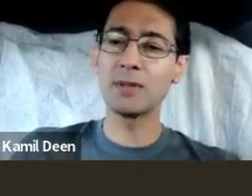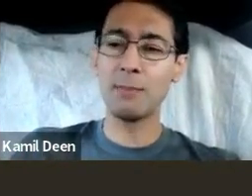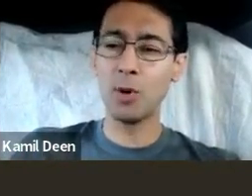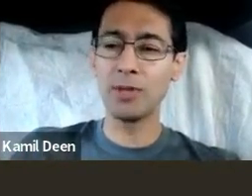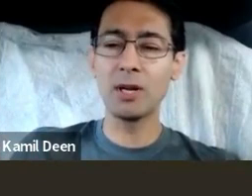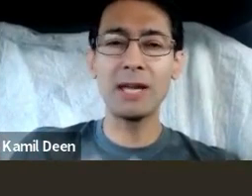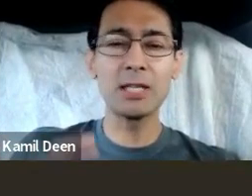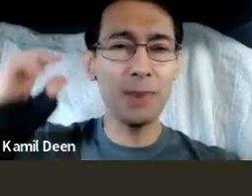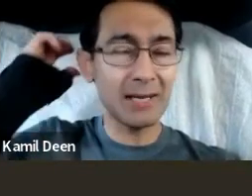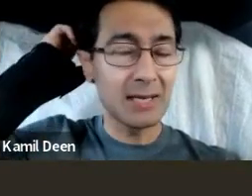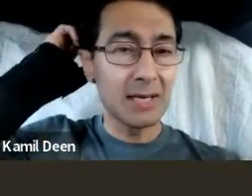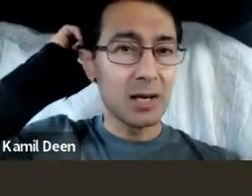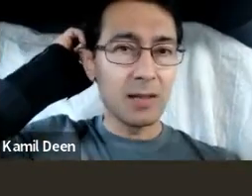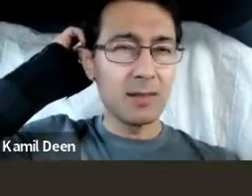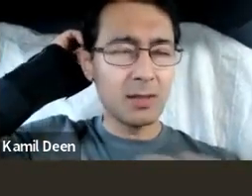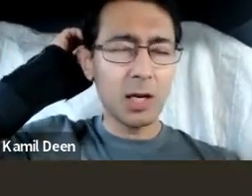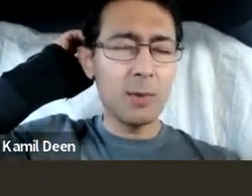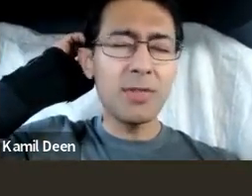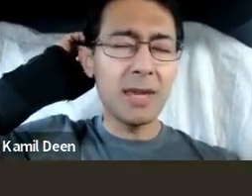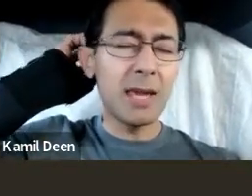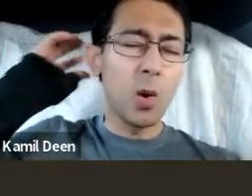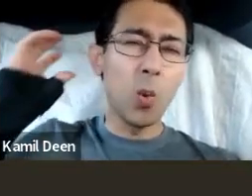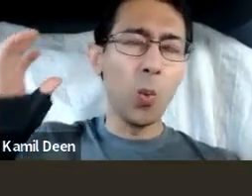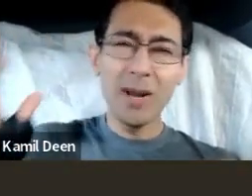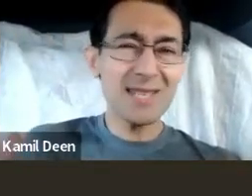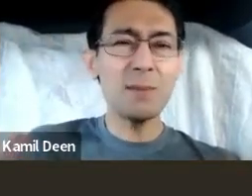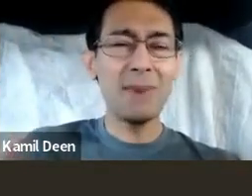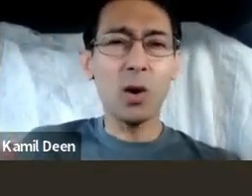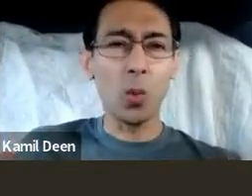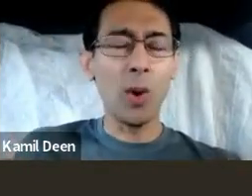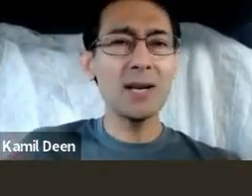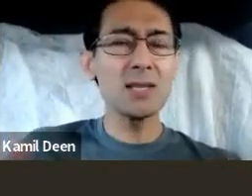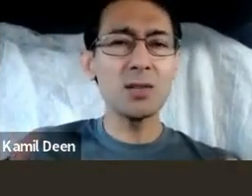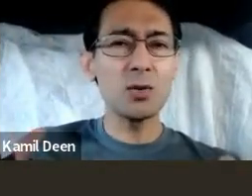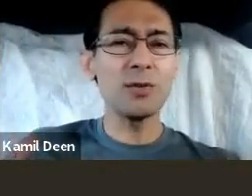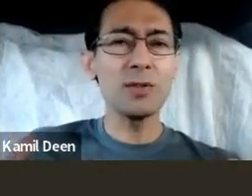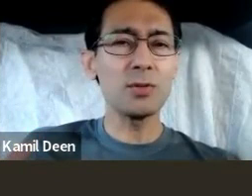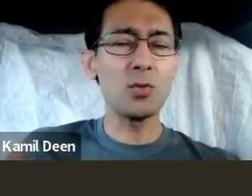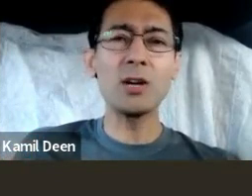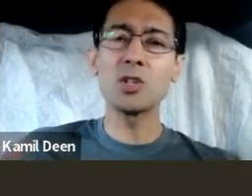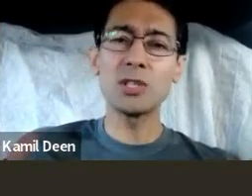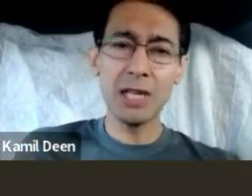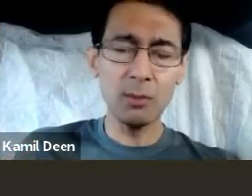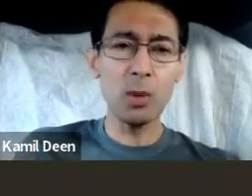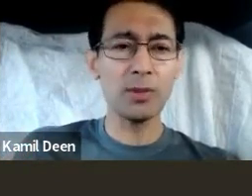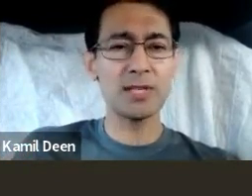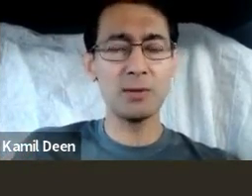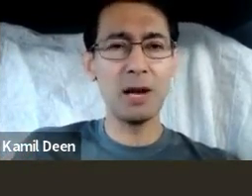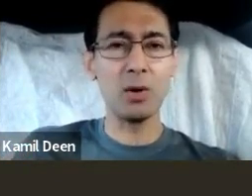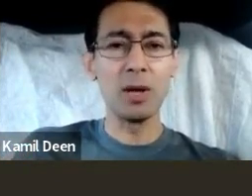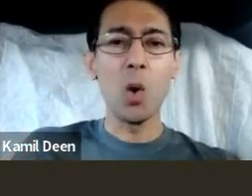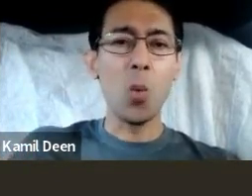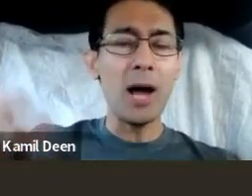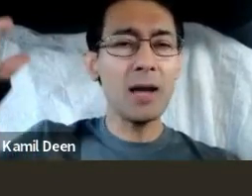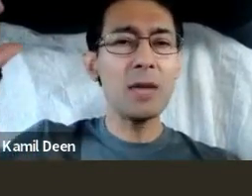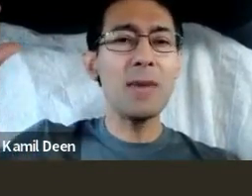up until that point. They're going to expect, they're going to be thinking, what is this about? Why doesn't the writer just tell me what this is